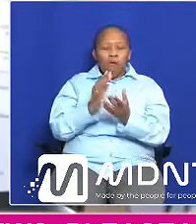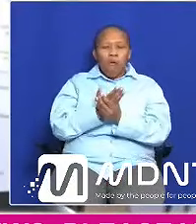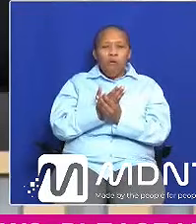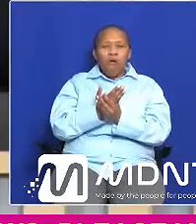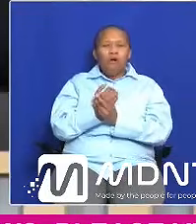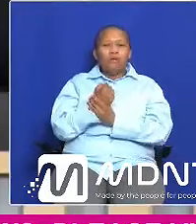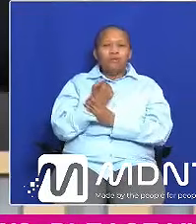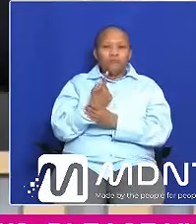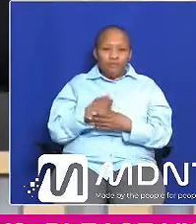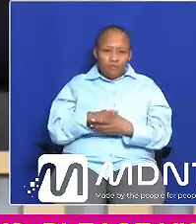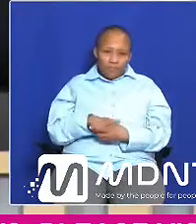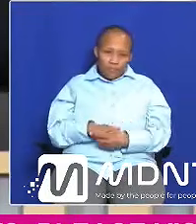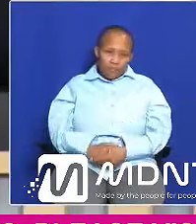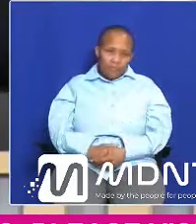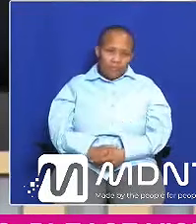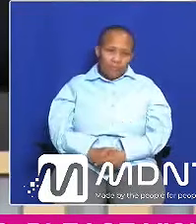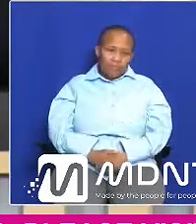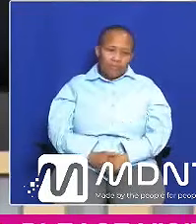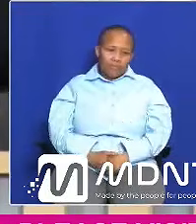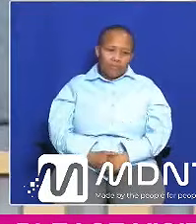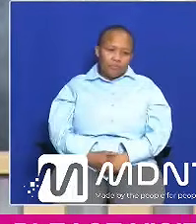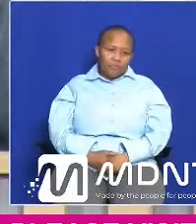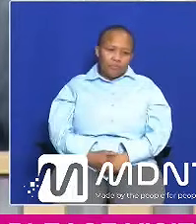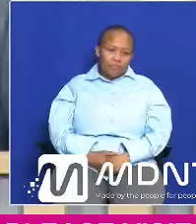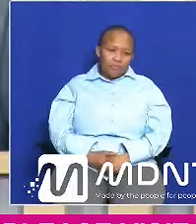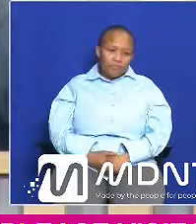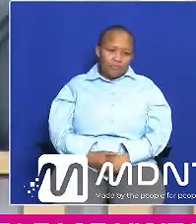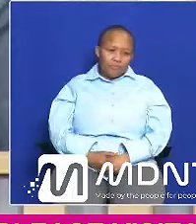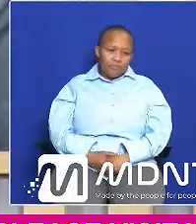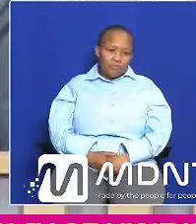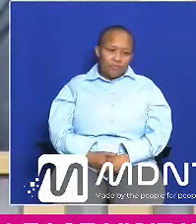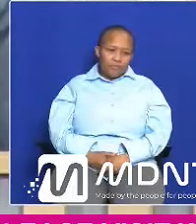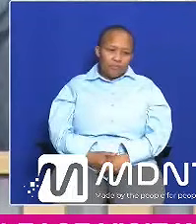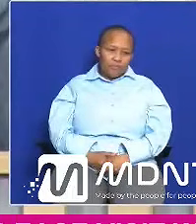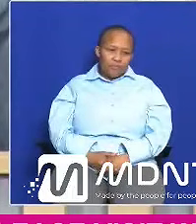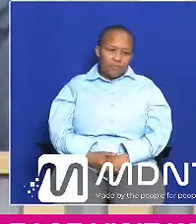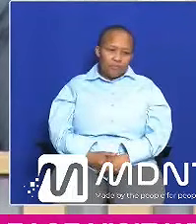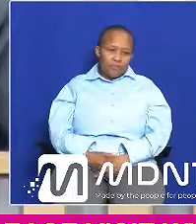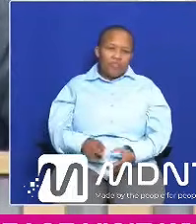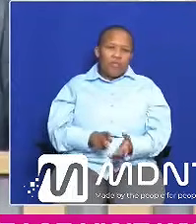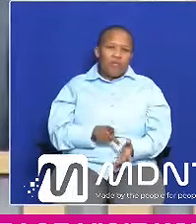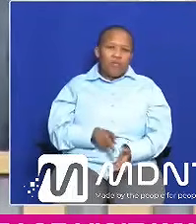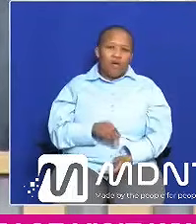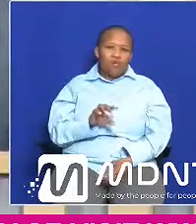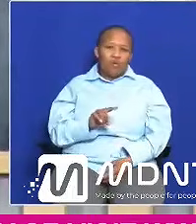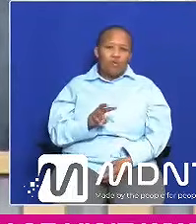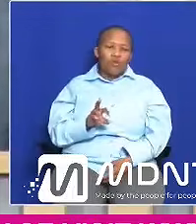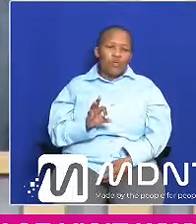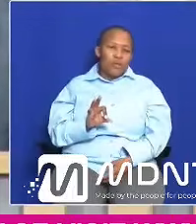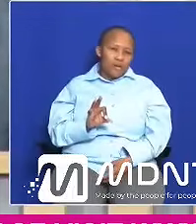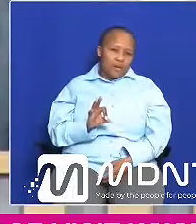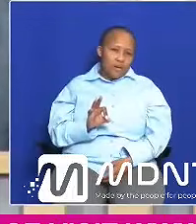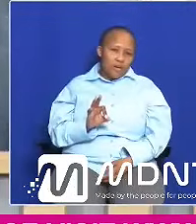working on? Page 123, yes. Yes. Yes. Now, you see the first chat